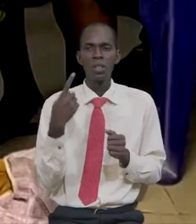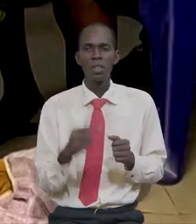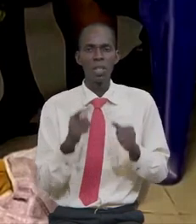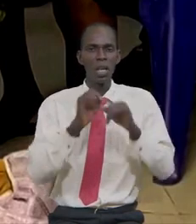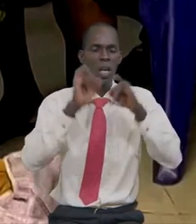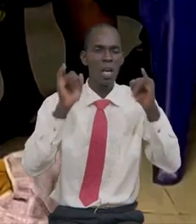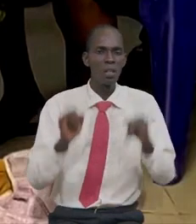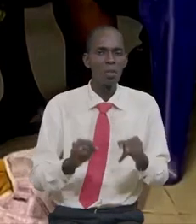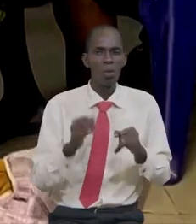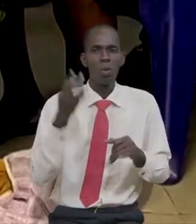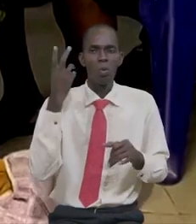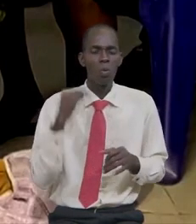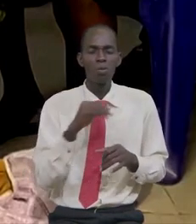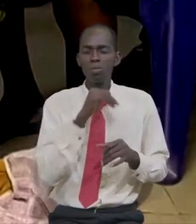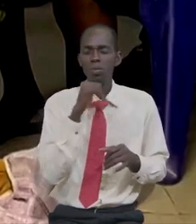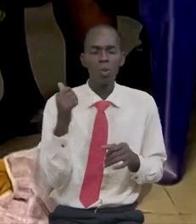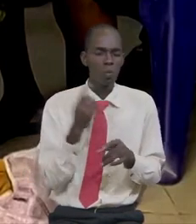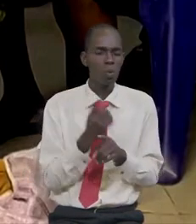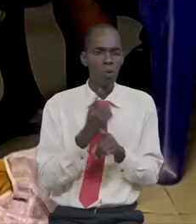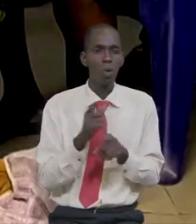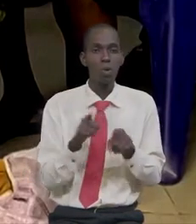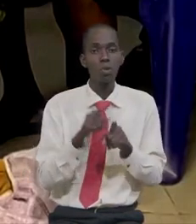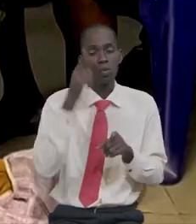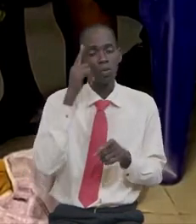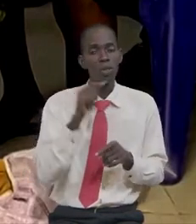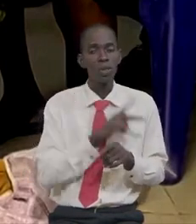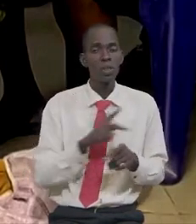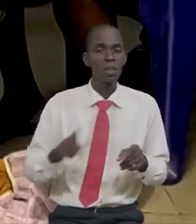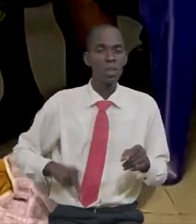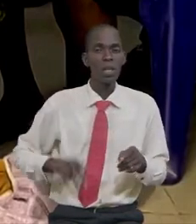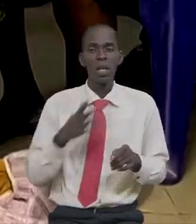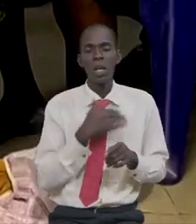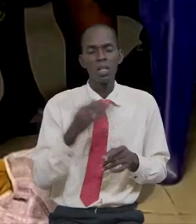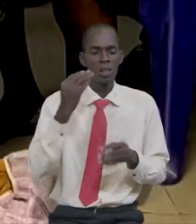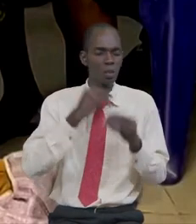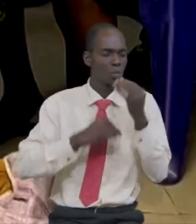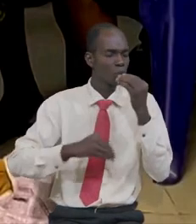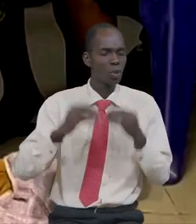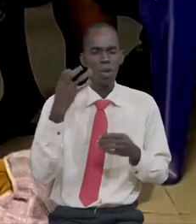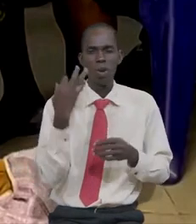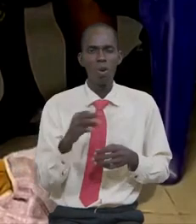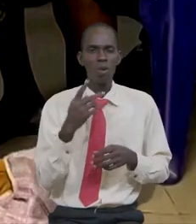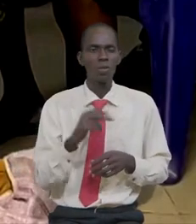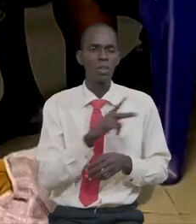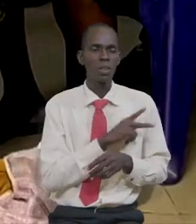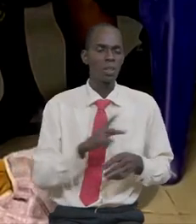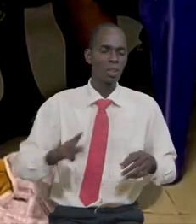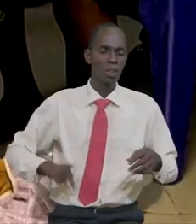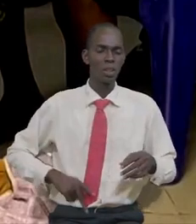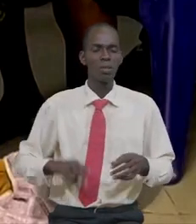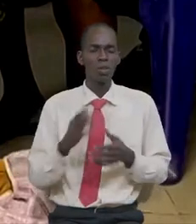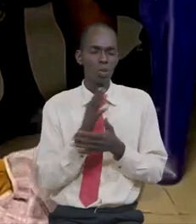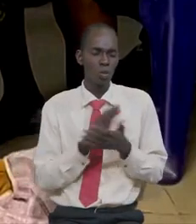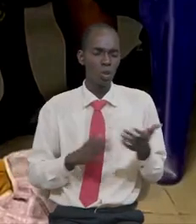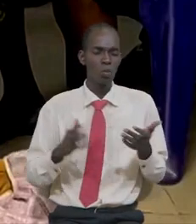was unreasonable even for Nebuchadnezzar. And for these supporters of Nebuchadnezzar, supporting him